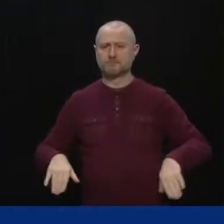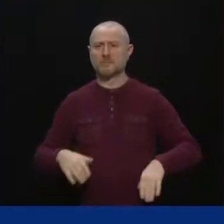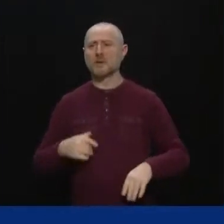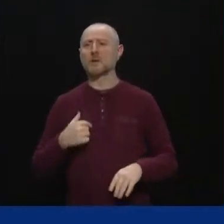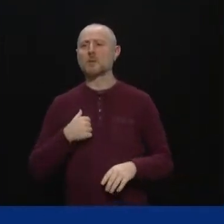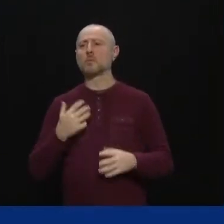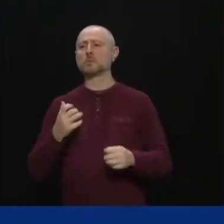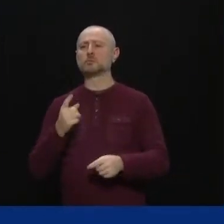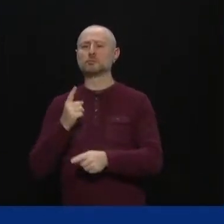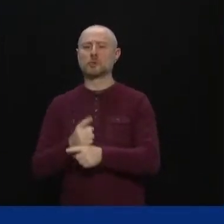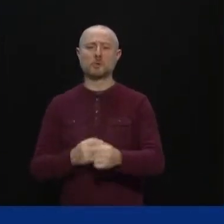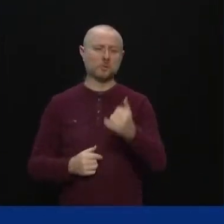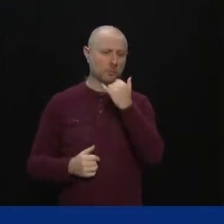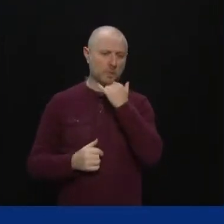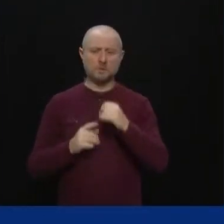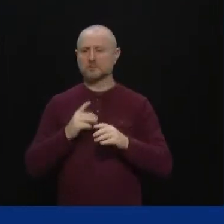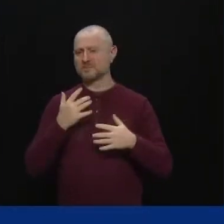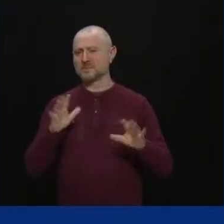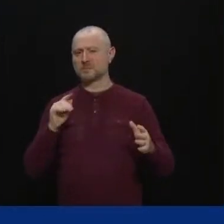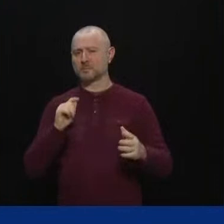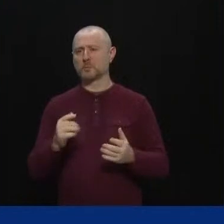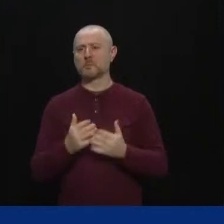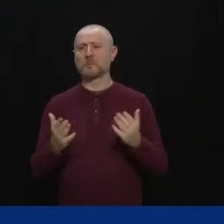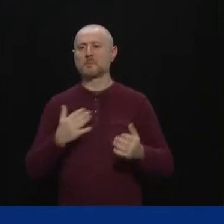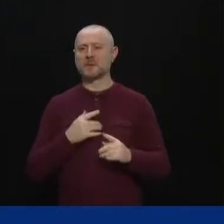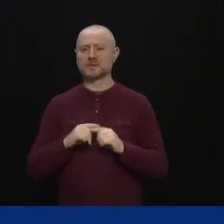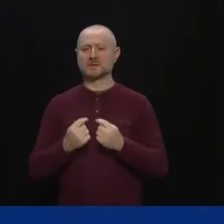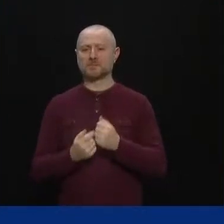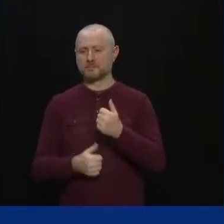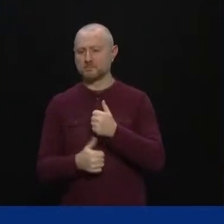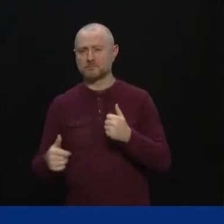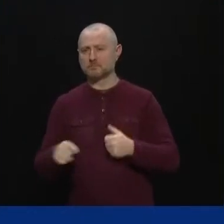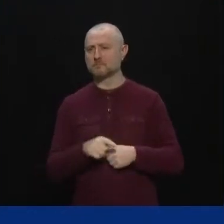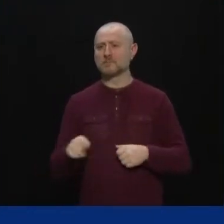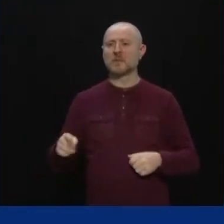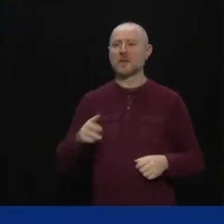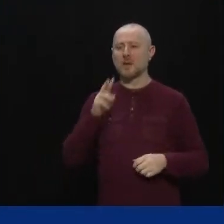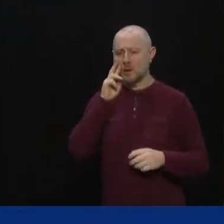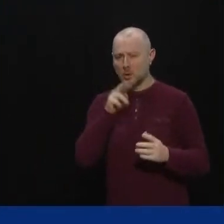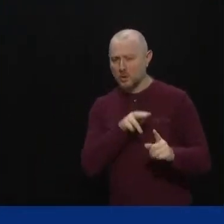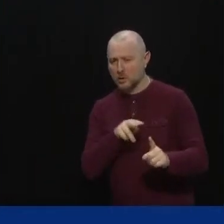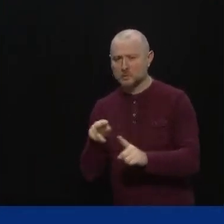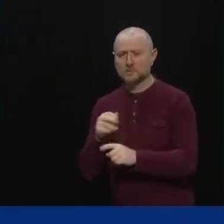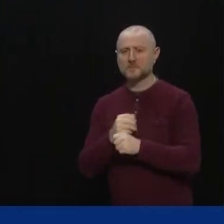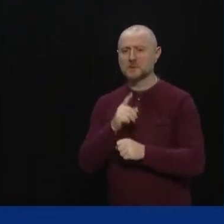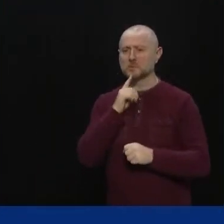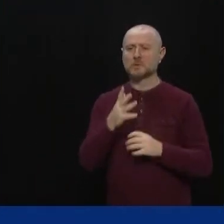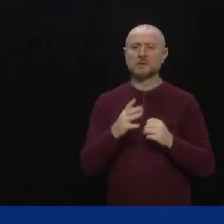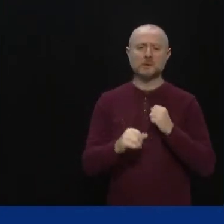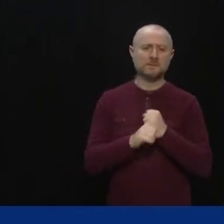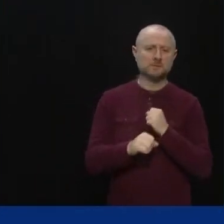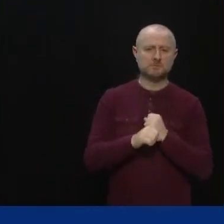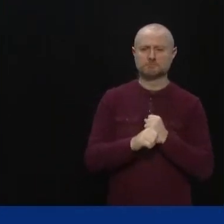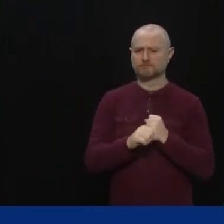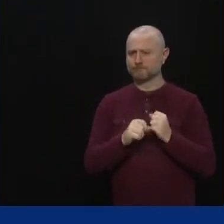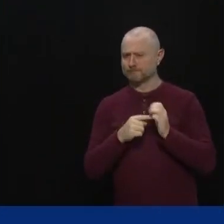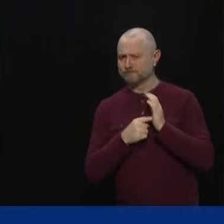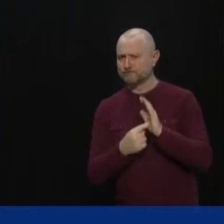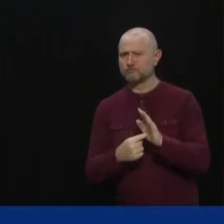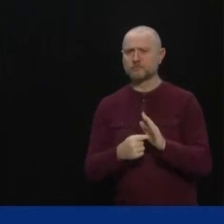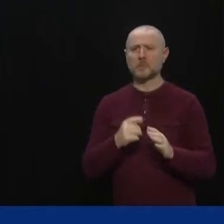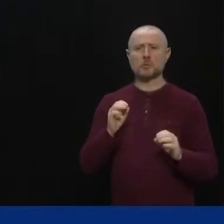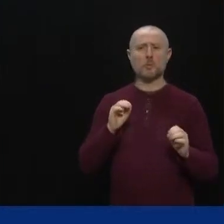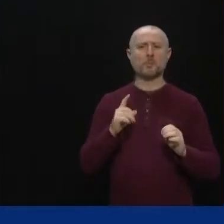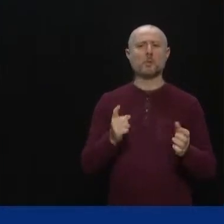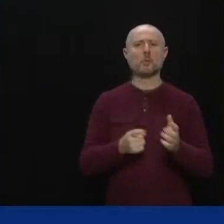side of doing the right thing. So I've directed my team to go back, look at everything that we put out there. Again, no one's required to publicly put out their